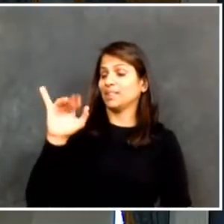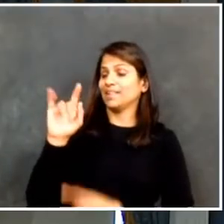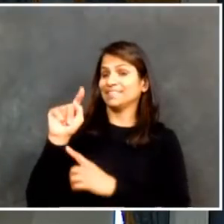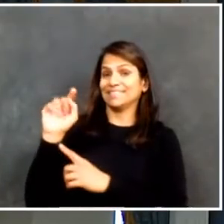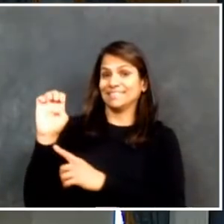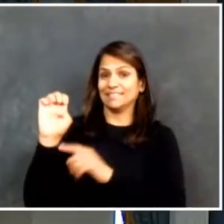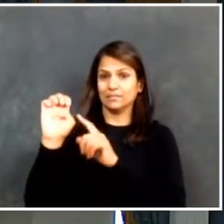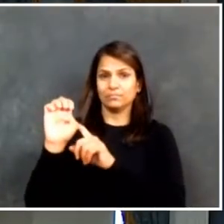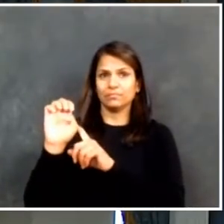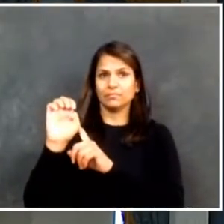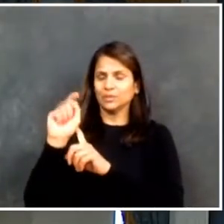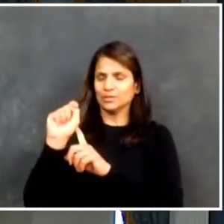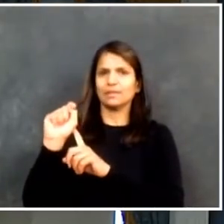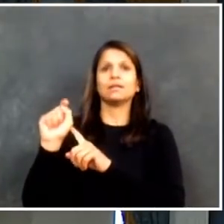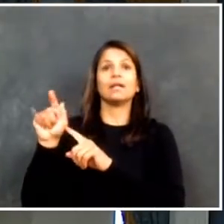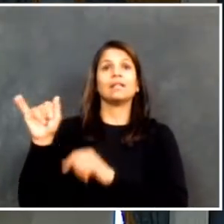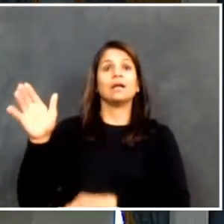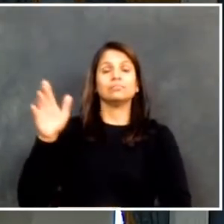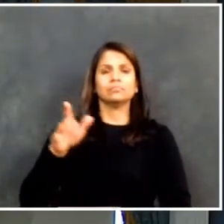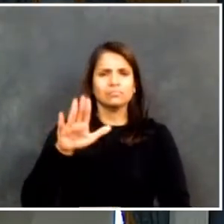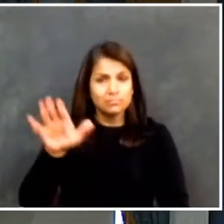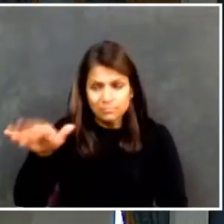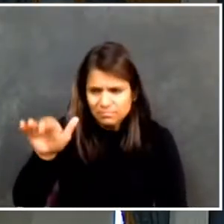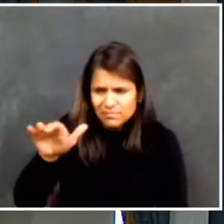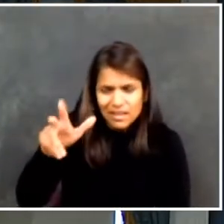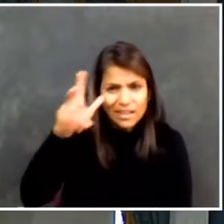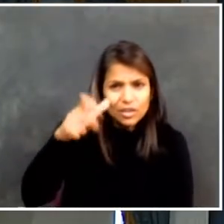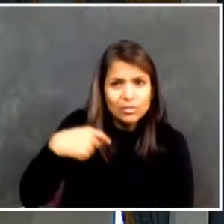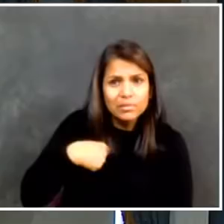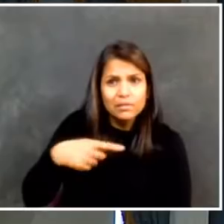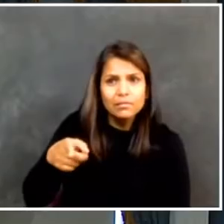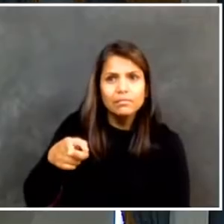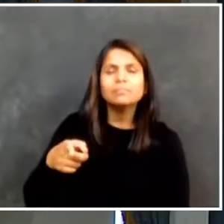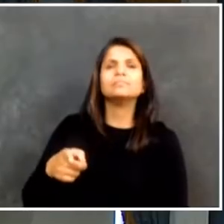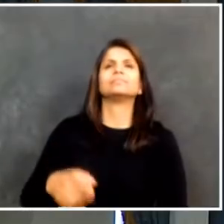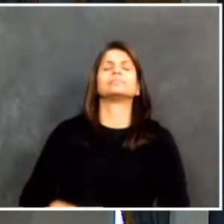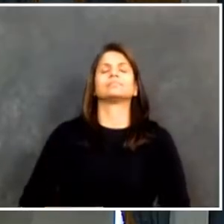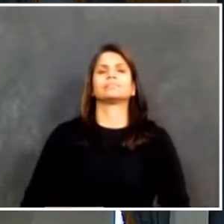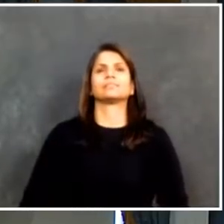Juliet, Yes, can you hear? hi, good morning, Mr. Mayor. Good to talk to you. Good morning, Juliet.